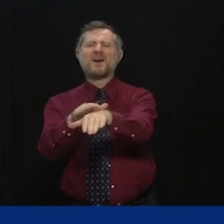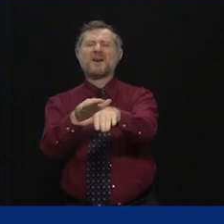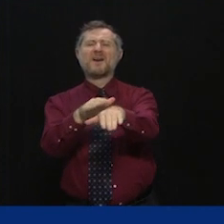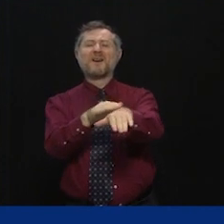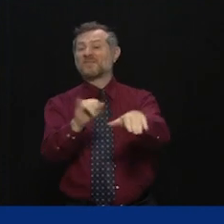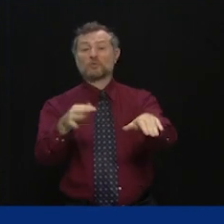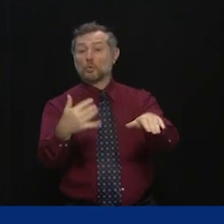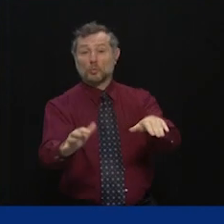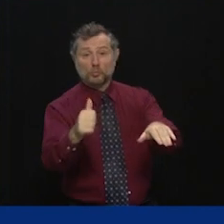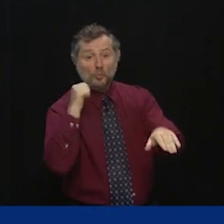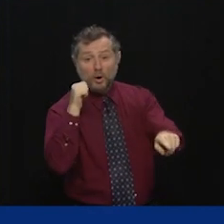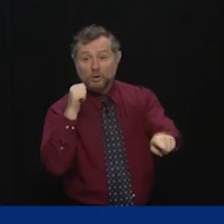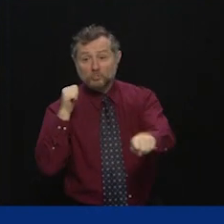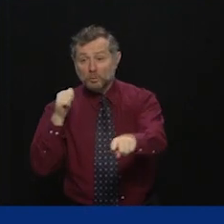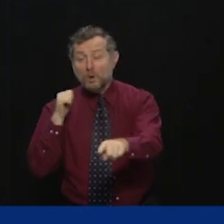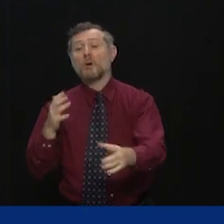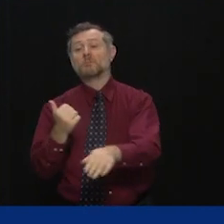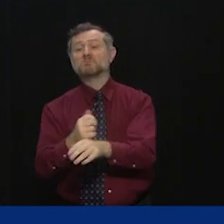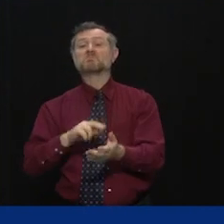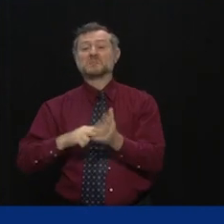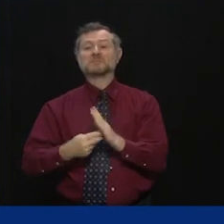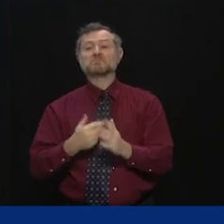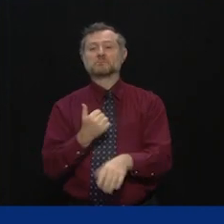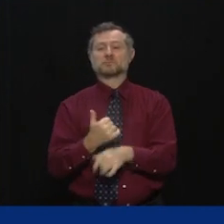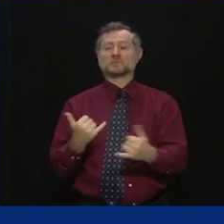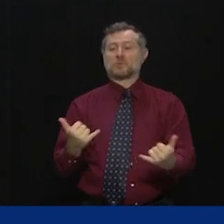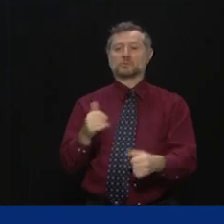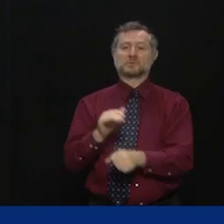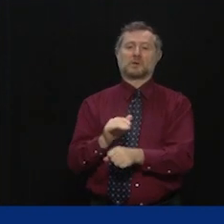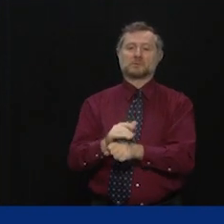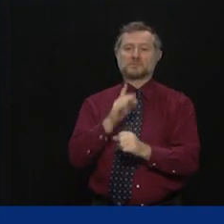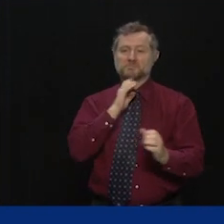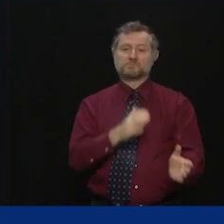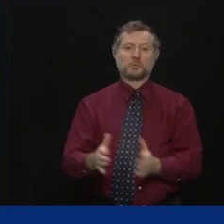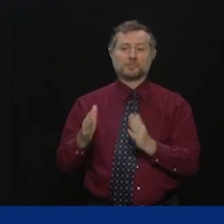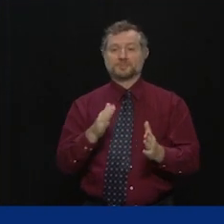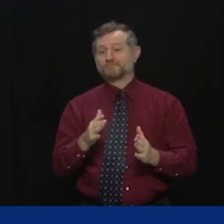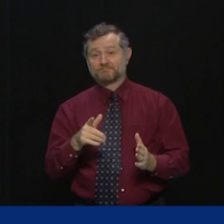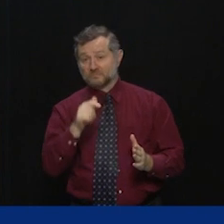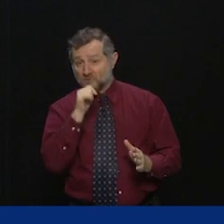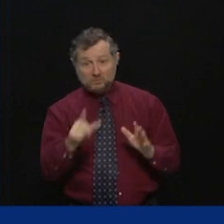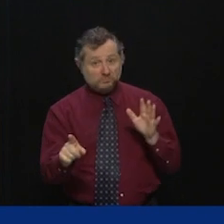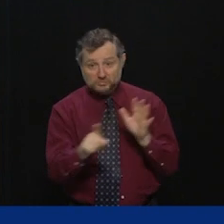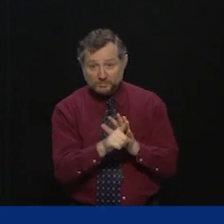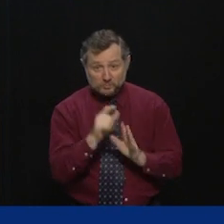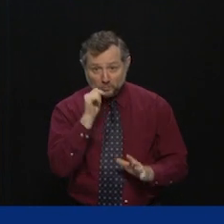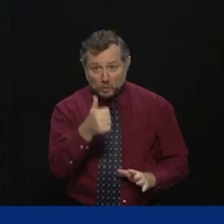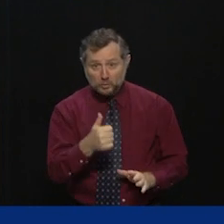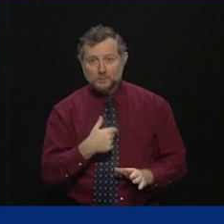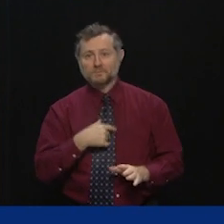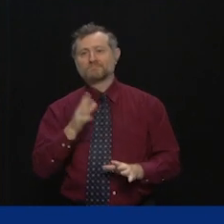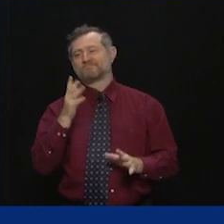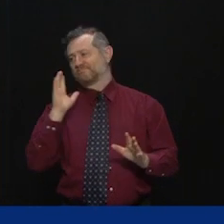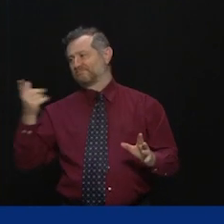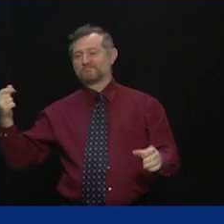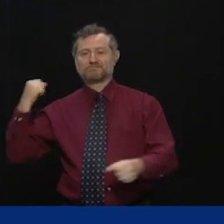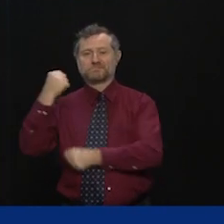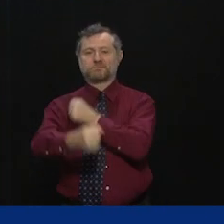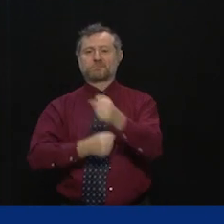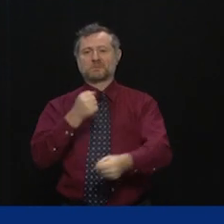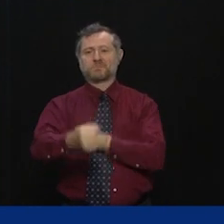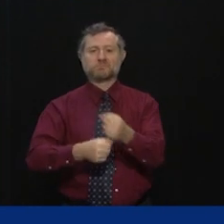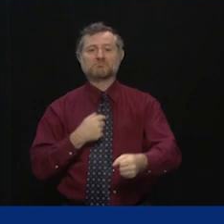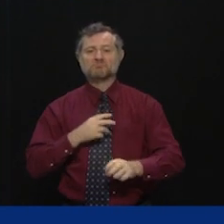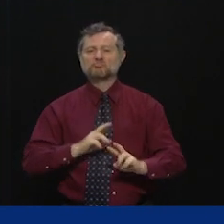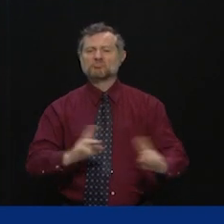us later today and tonight to figure out where people are needed and how we can deploy them in essential areas. But in the